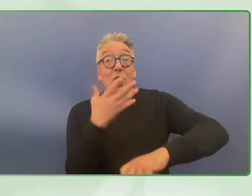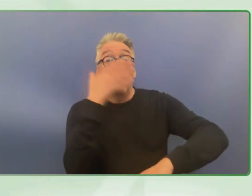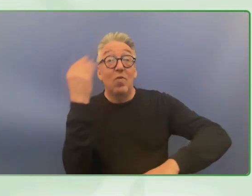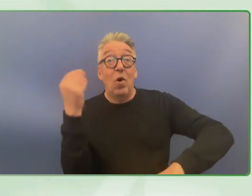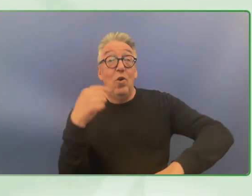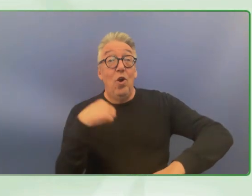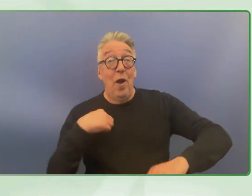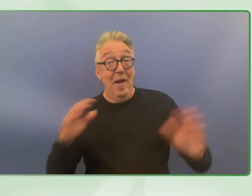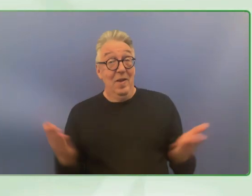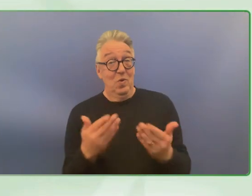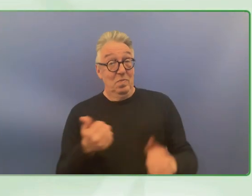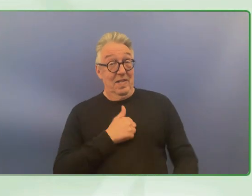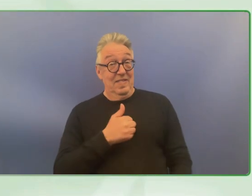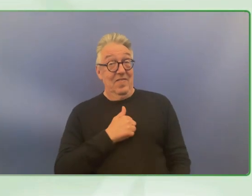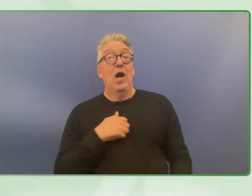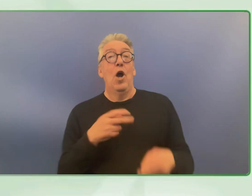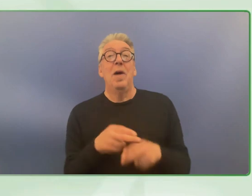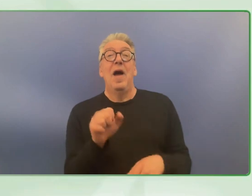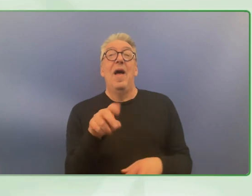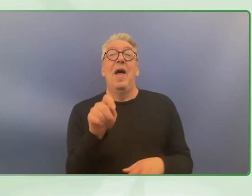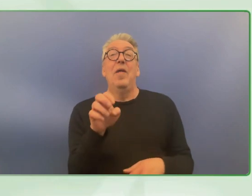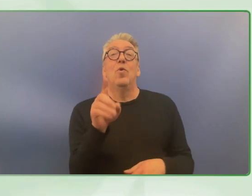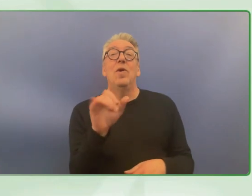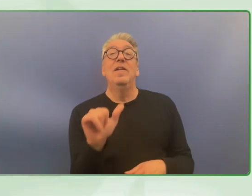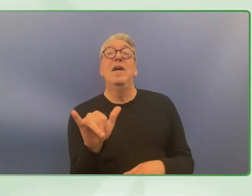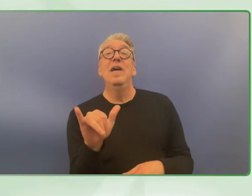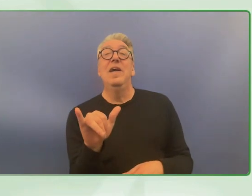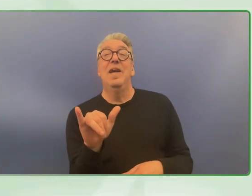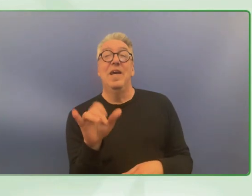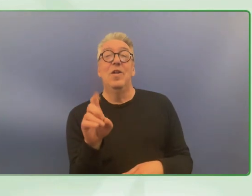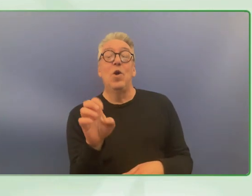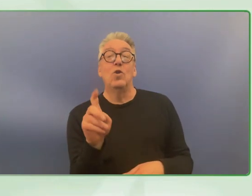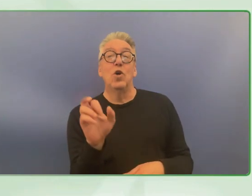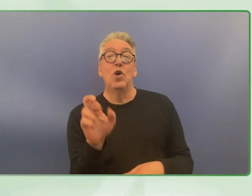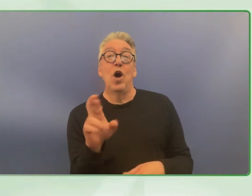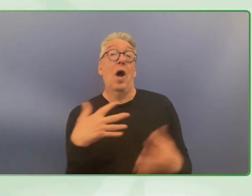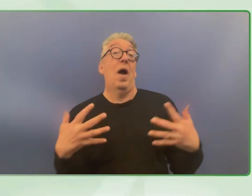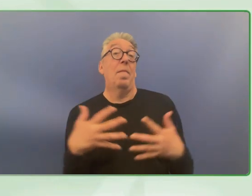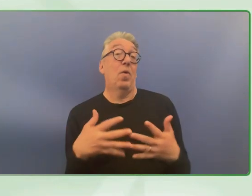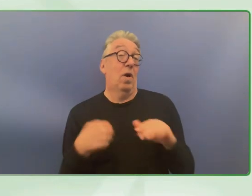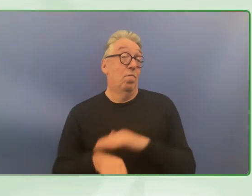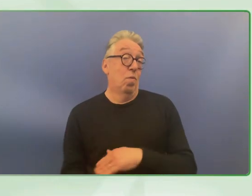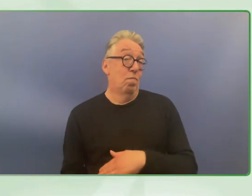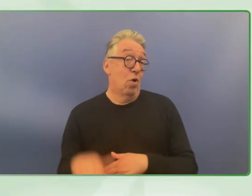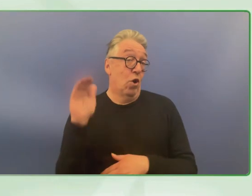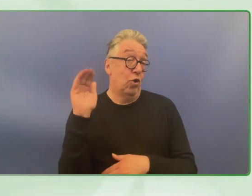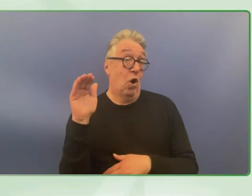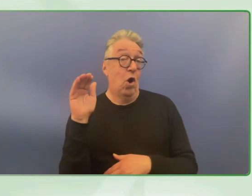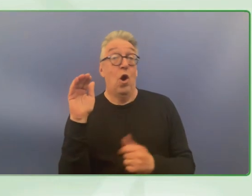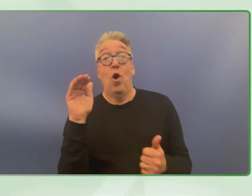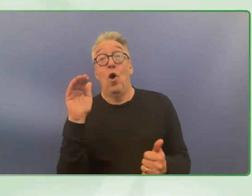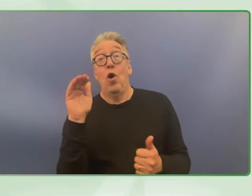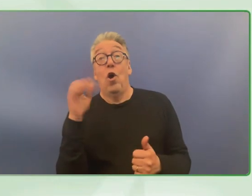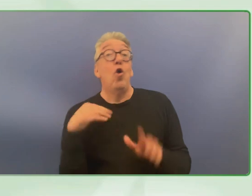exciting? My name is Anthony, Dr. Anthony GIANNOUMIS. I am American by birth, Norwegian by choice, and I